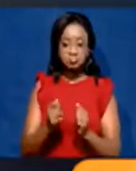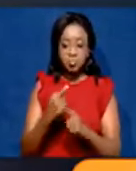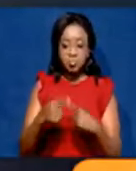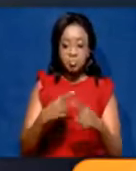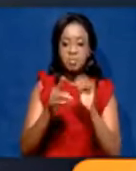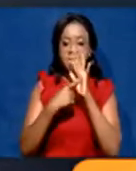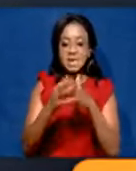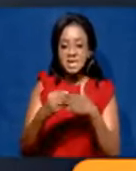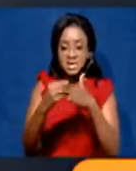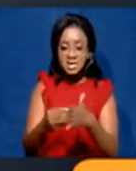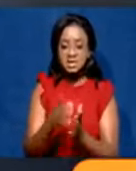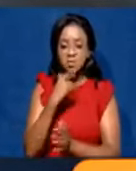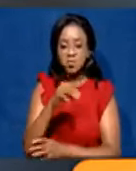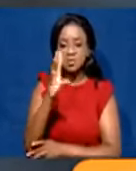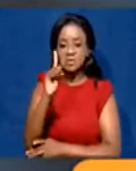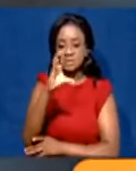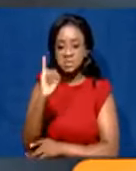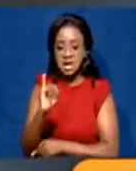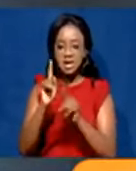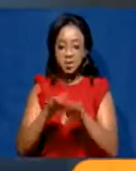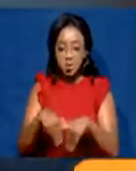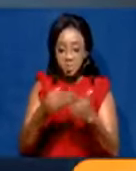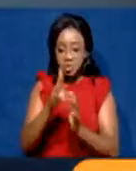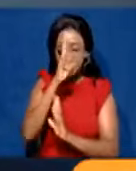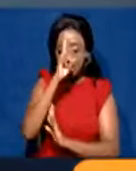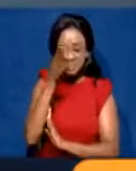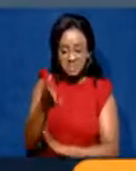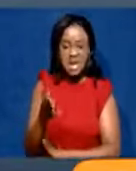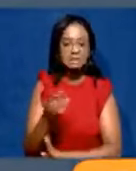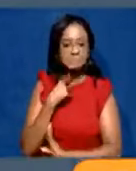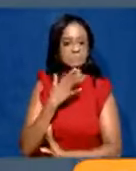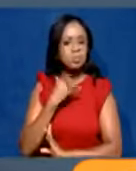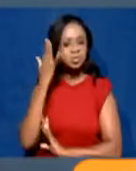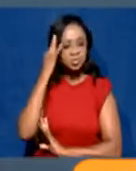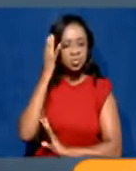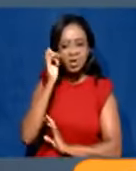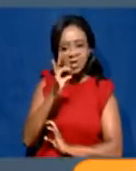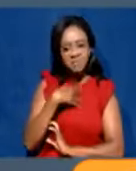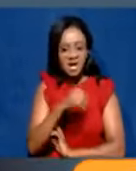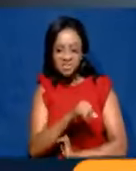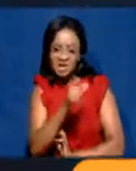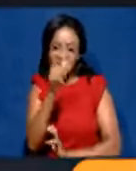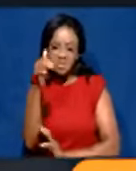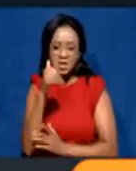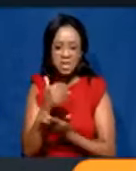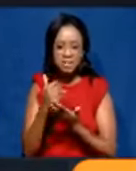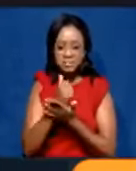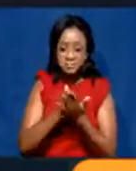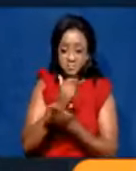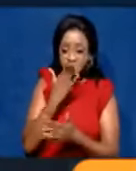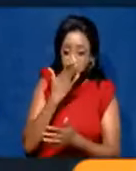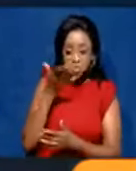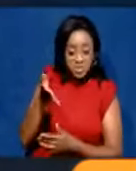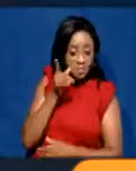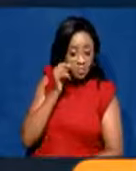the DCI and port health officials to establish the whereabouts of any other possible contaminated sugar, either in the port of